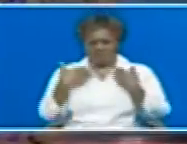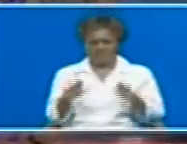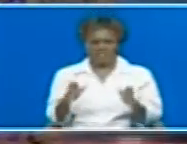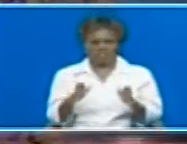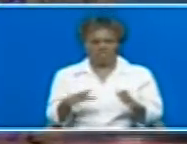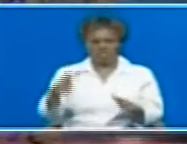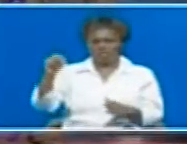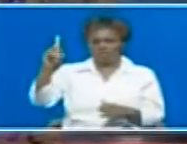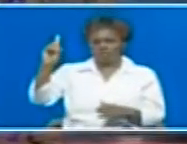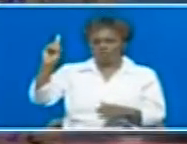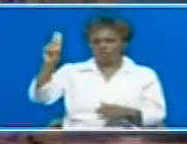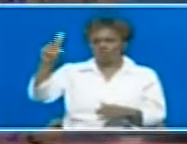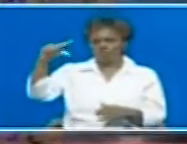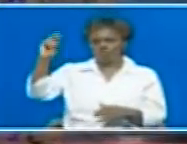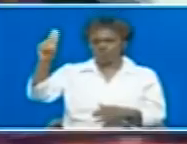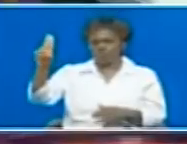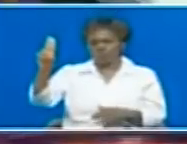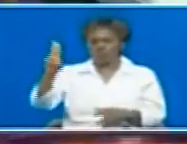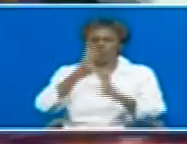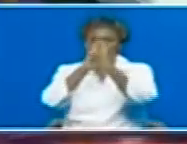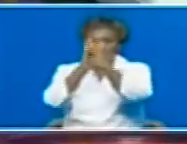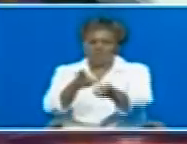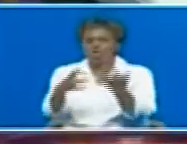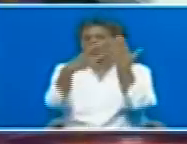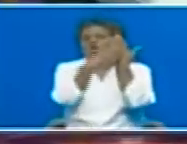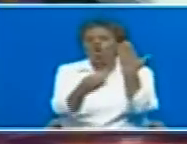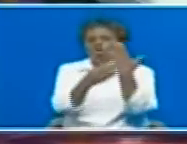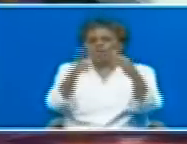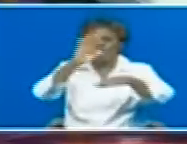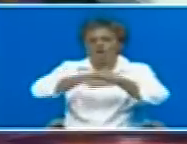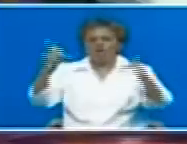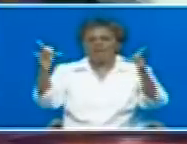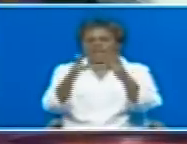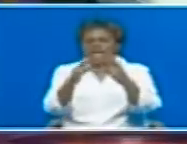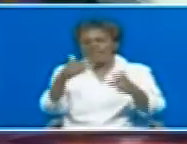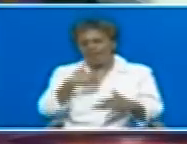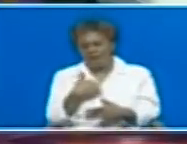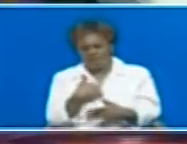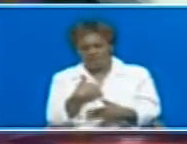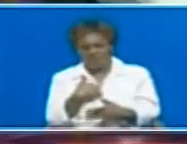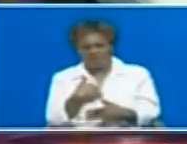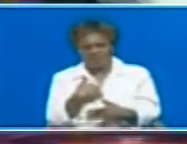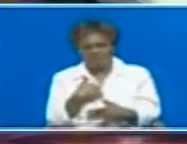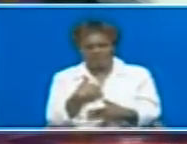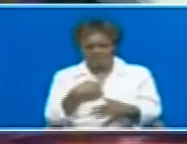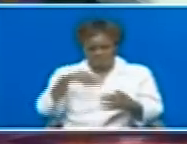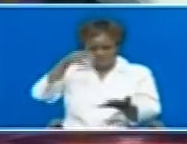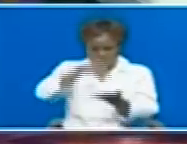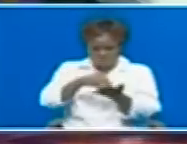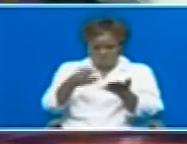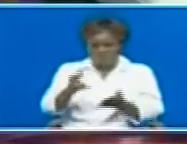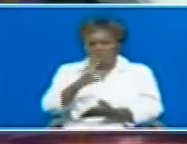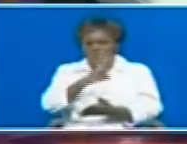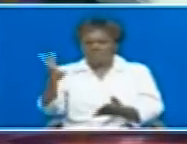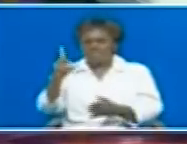report. There's a copy at State House. There's a copy online. What about this particular case? This particular case? Mm. Which one? The one this, for... This one, Weston